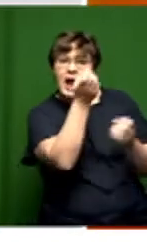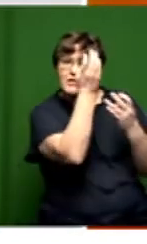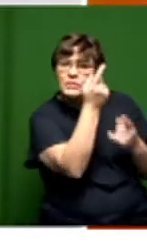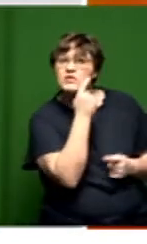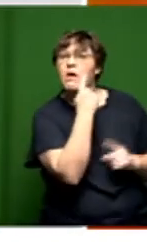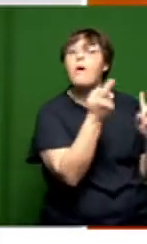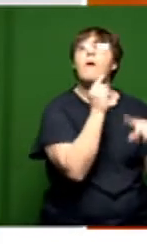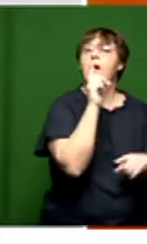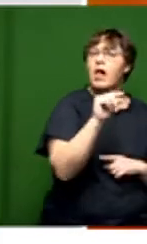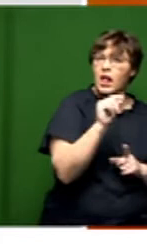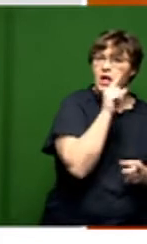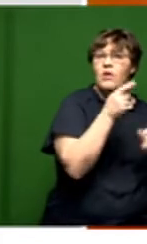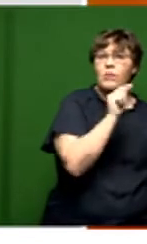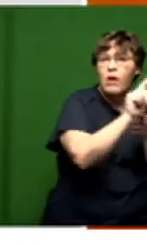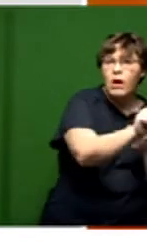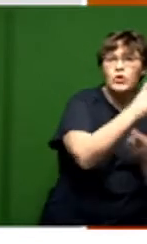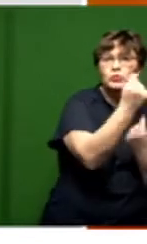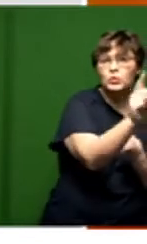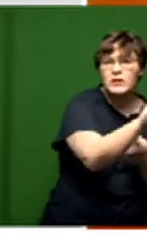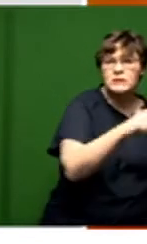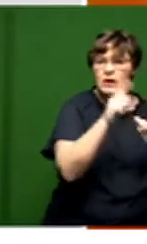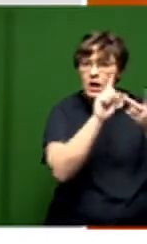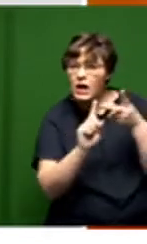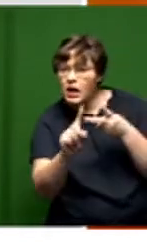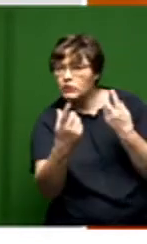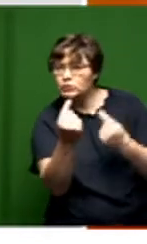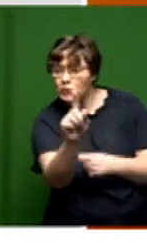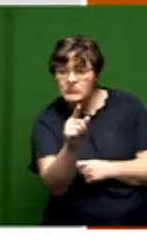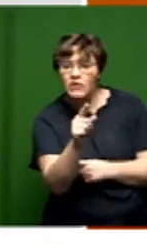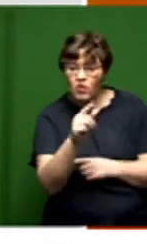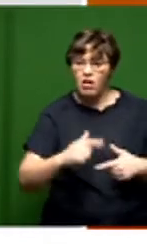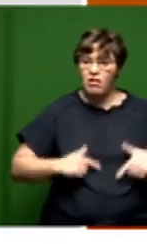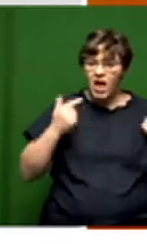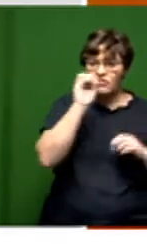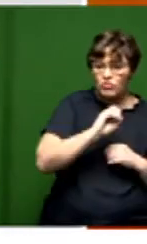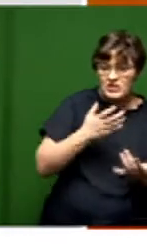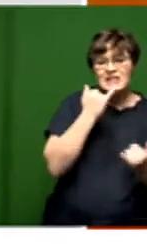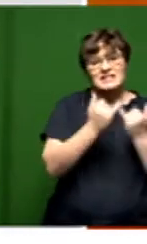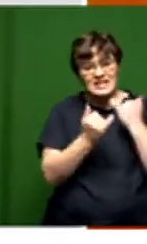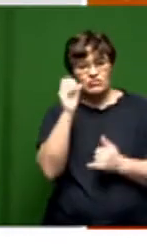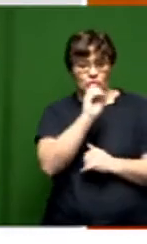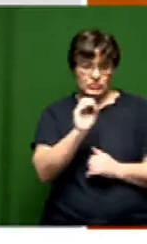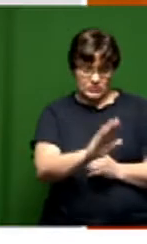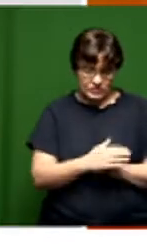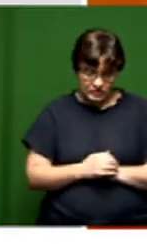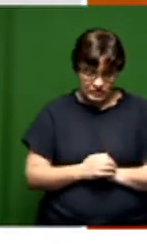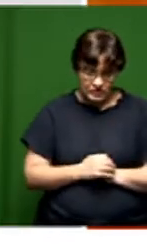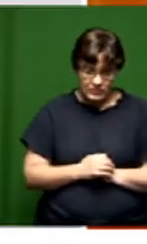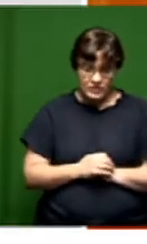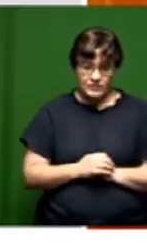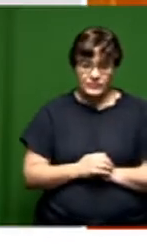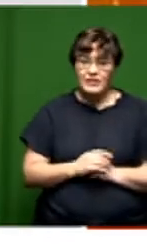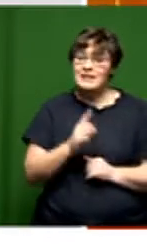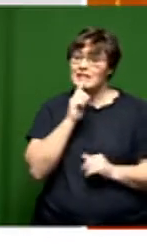information about comprehensive sexuality education or life orientation. So teachers have